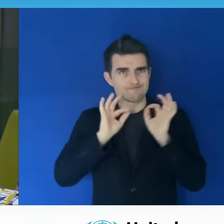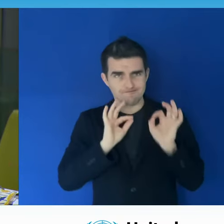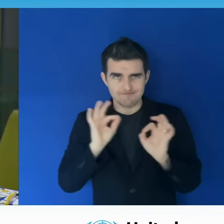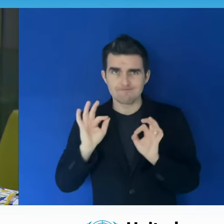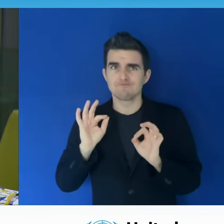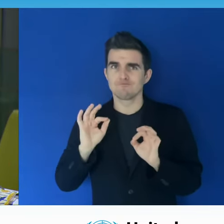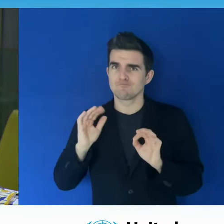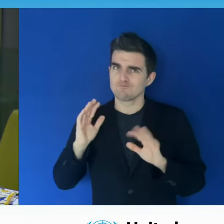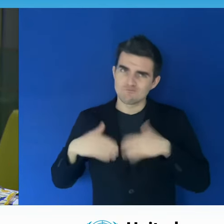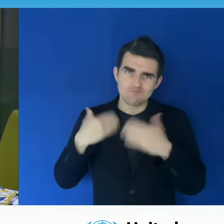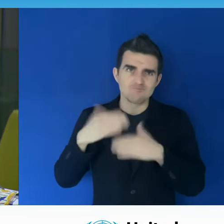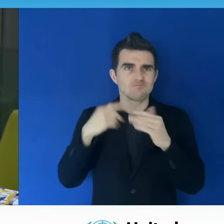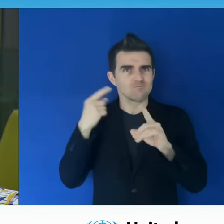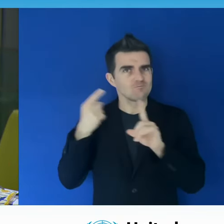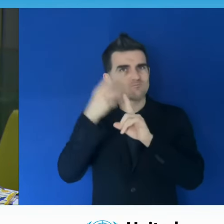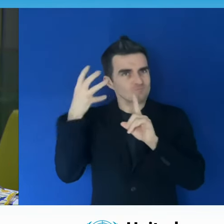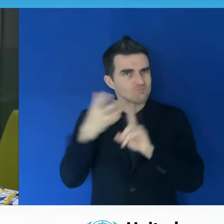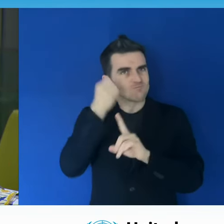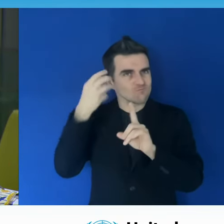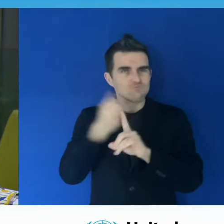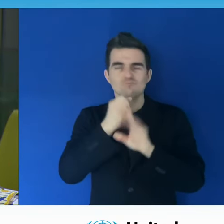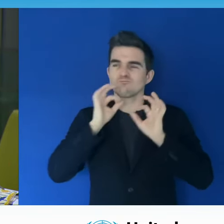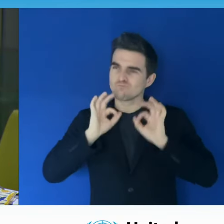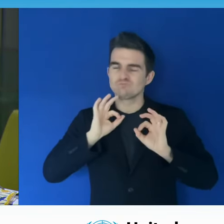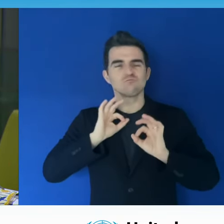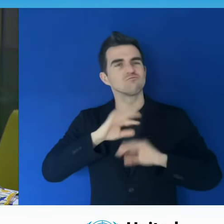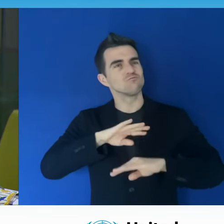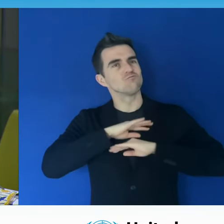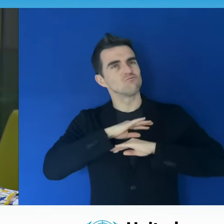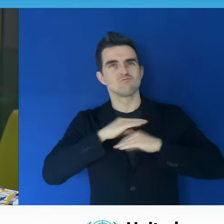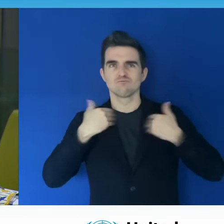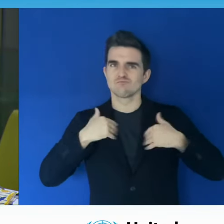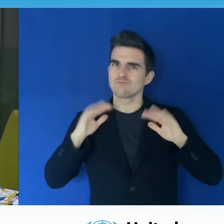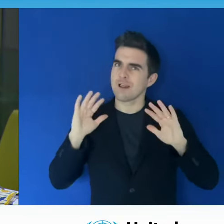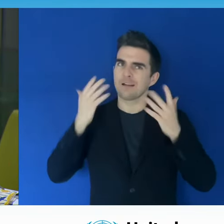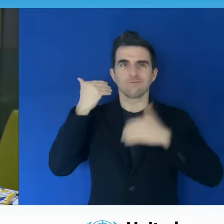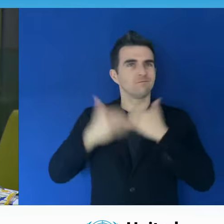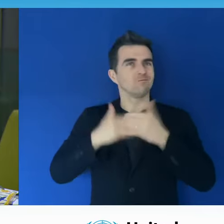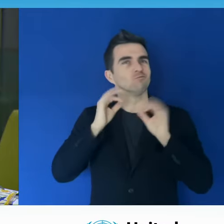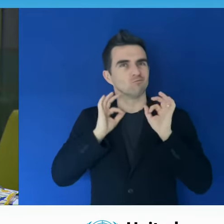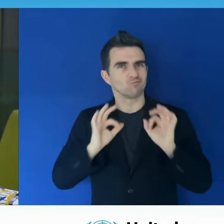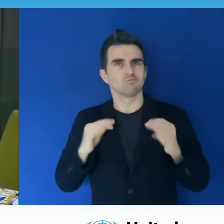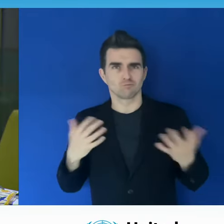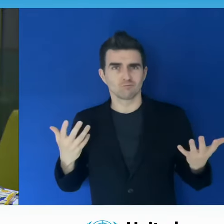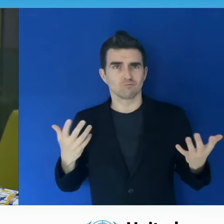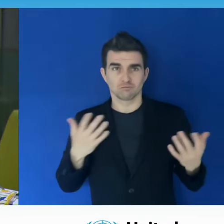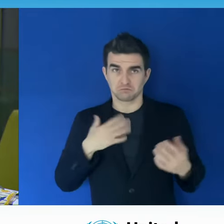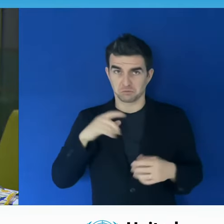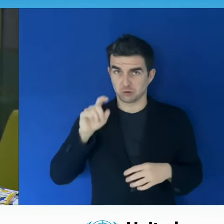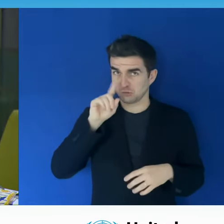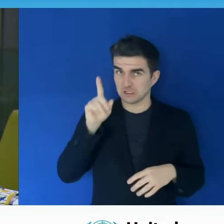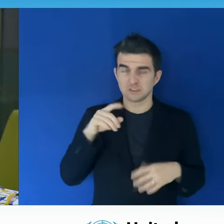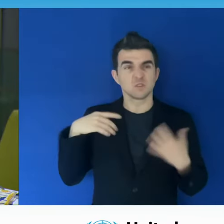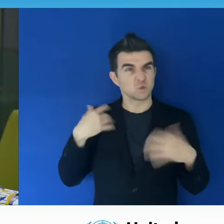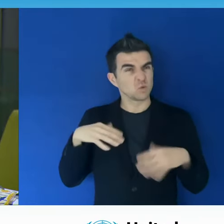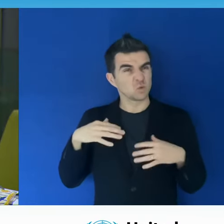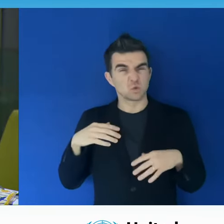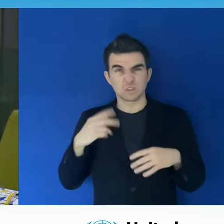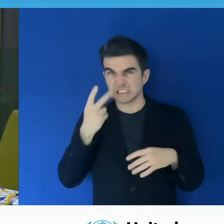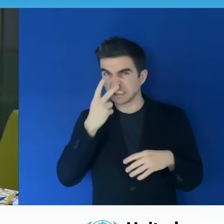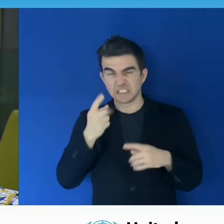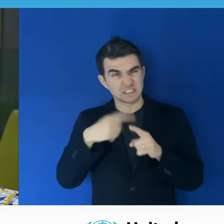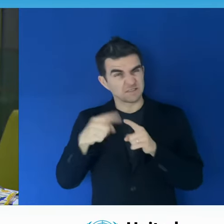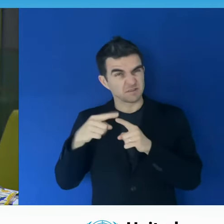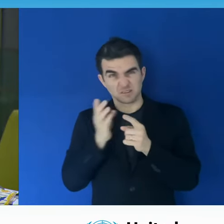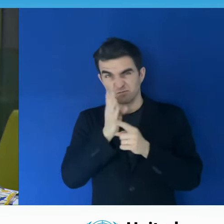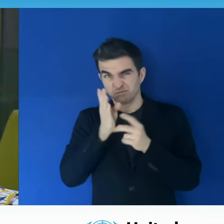And undoubtedly, it's a question which is defined by many factors, and that's why it also requires an intersectoral